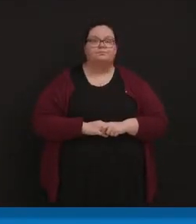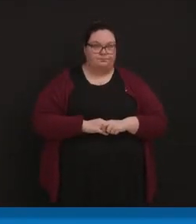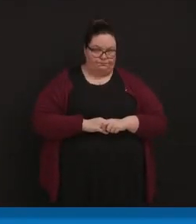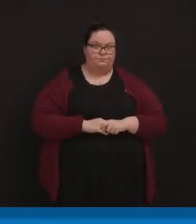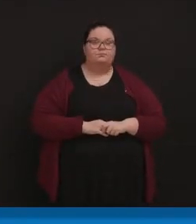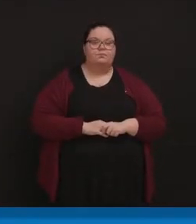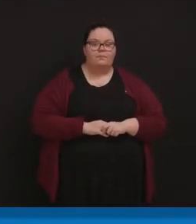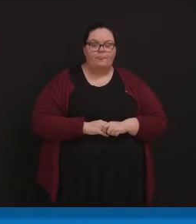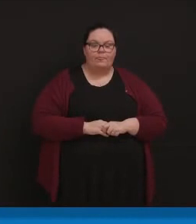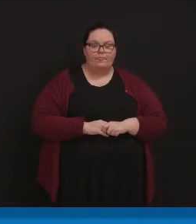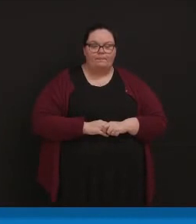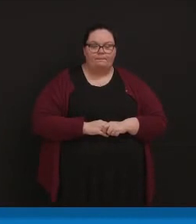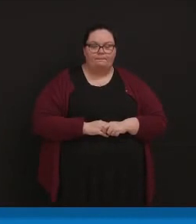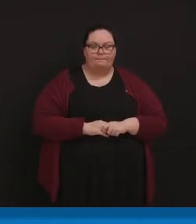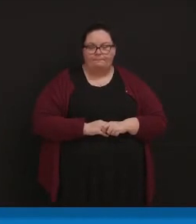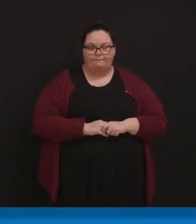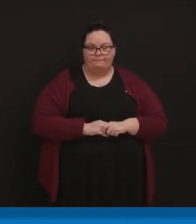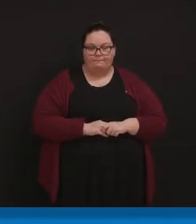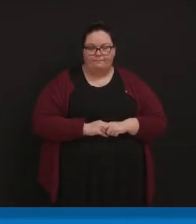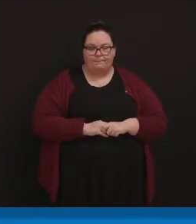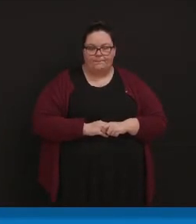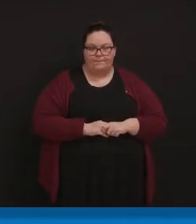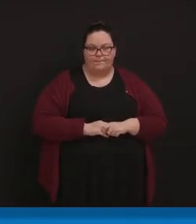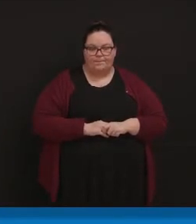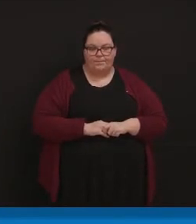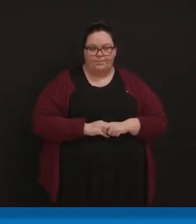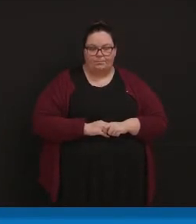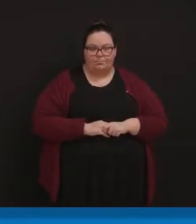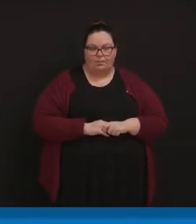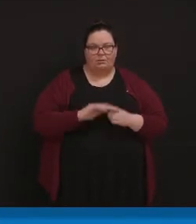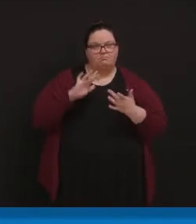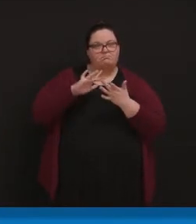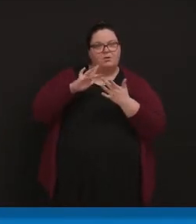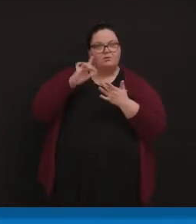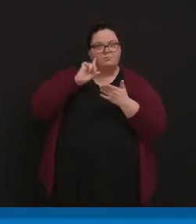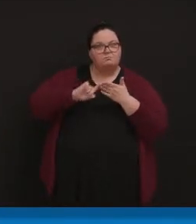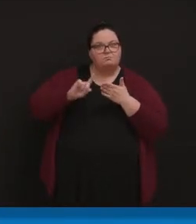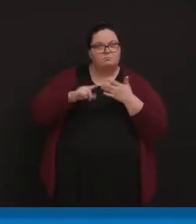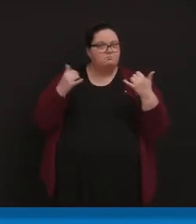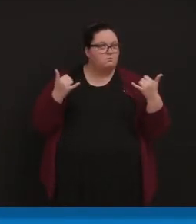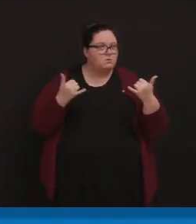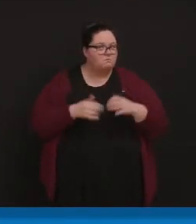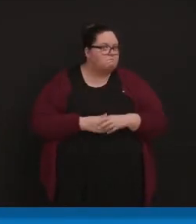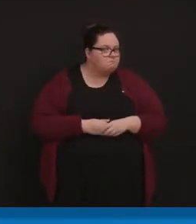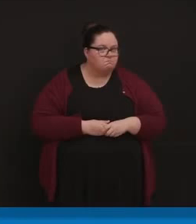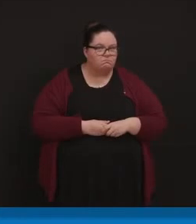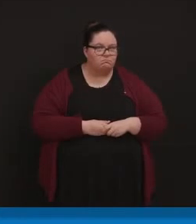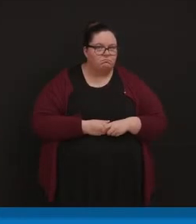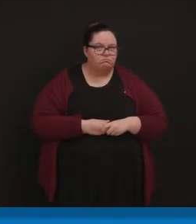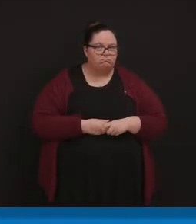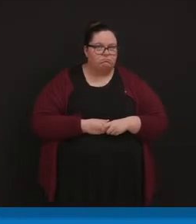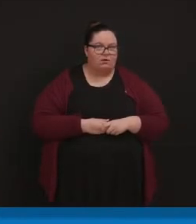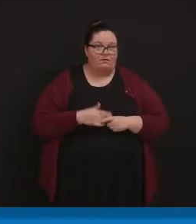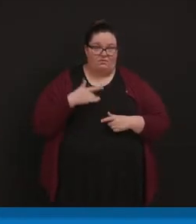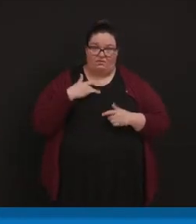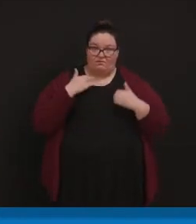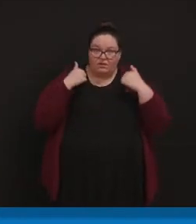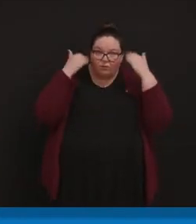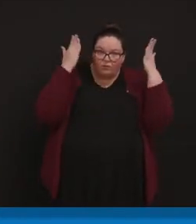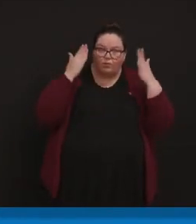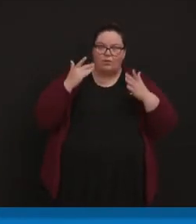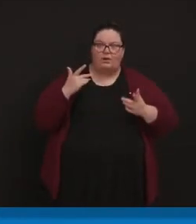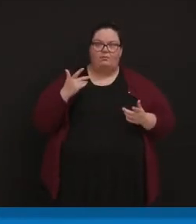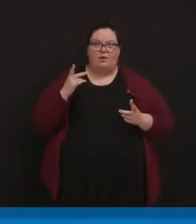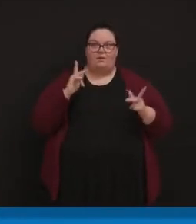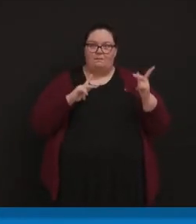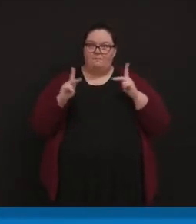Yes, I'm curious about how contact tracing is going right now. Is contact tracing overwhelmed? Are people